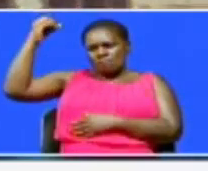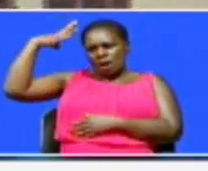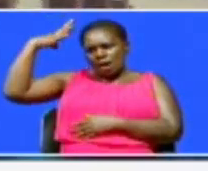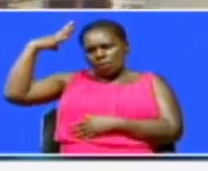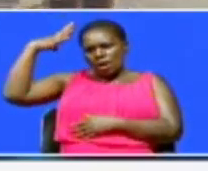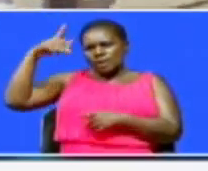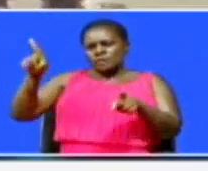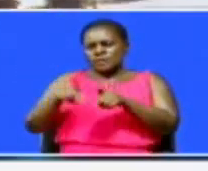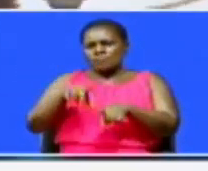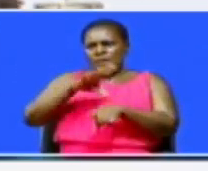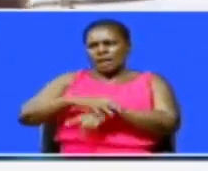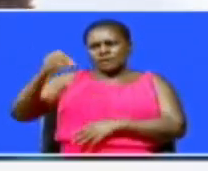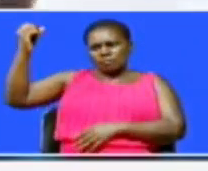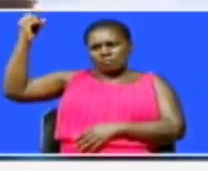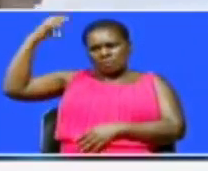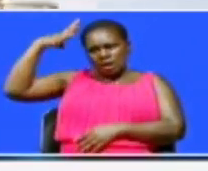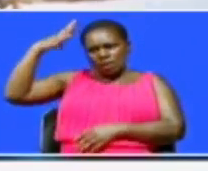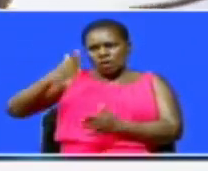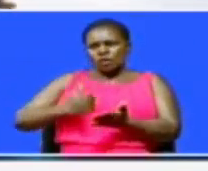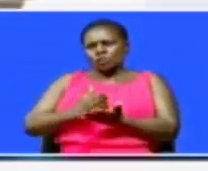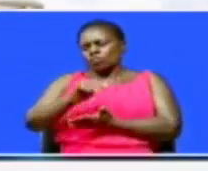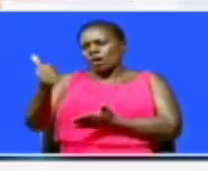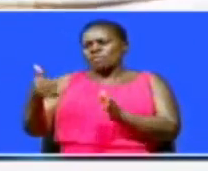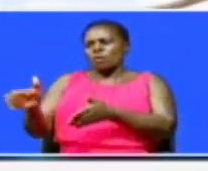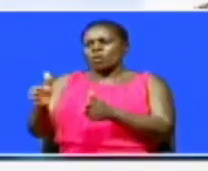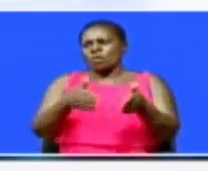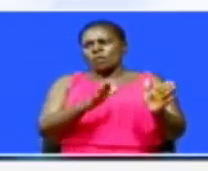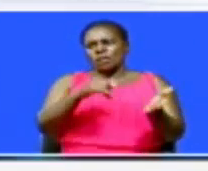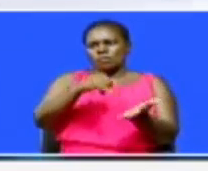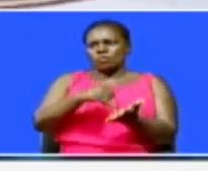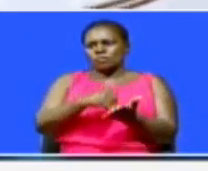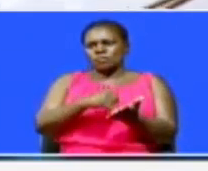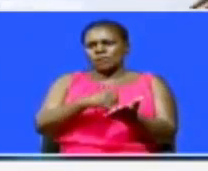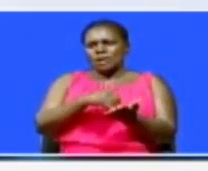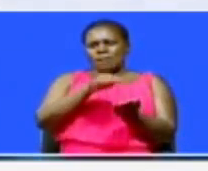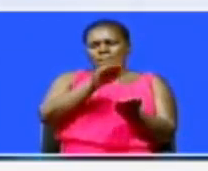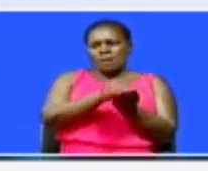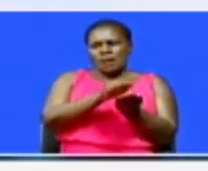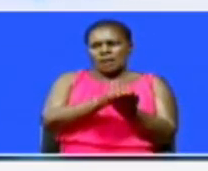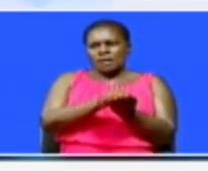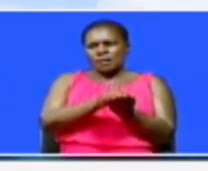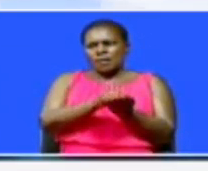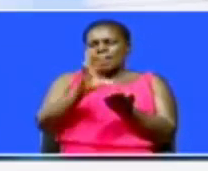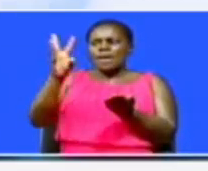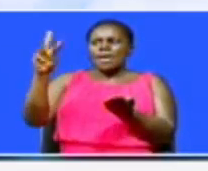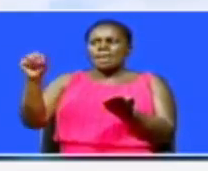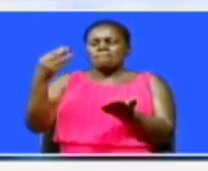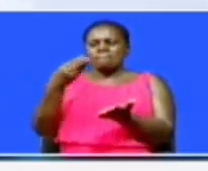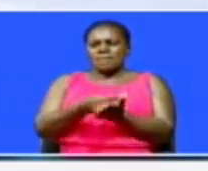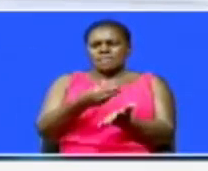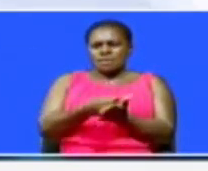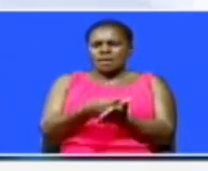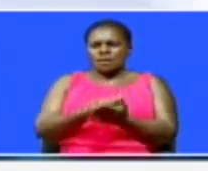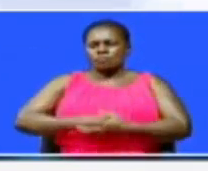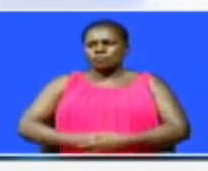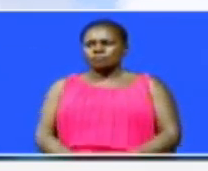and purchase of electricity tokens through alternative channels, which include select banks, Airtel Money and M-Pesa platforms.